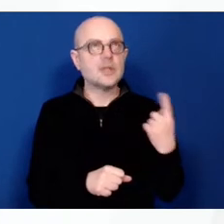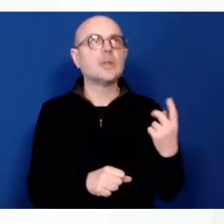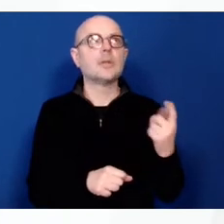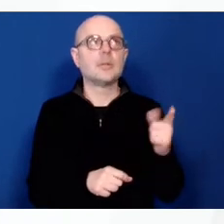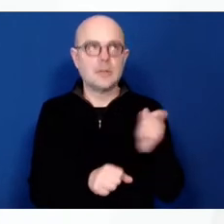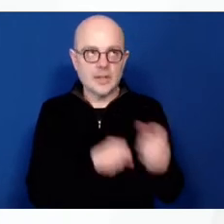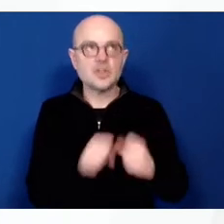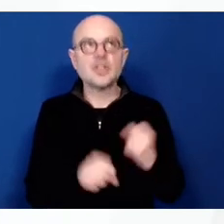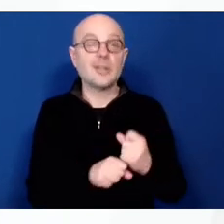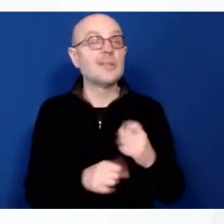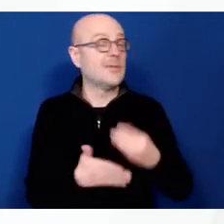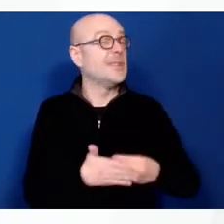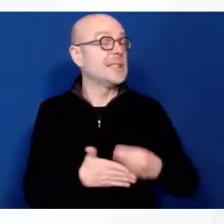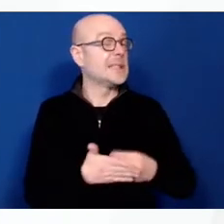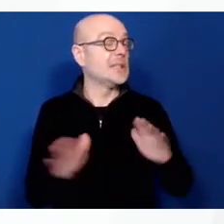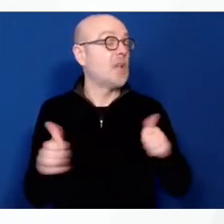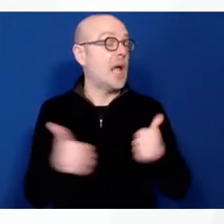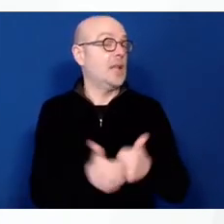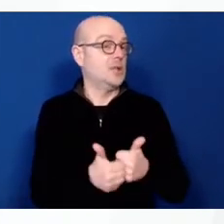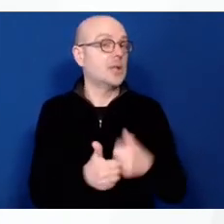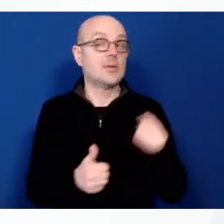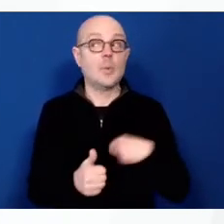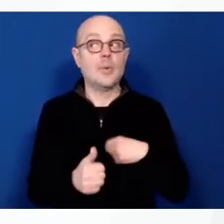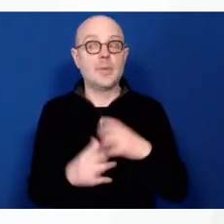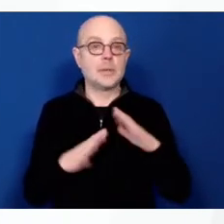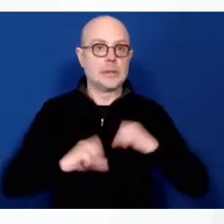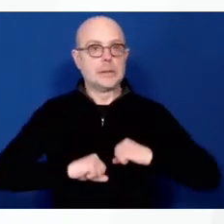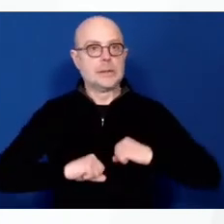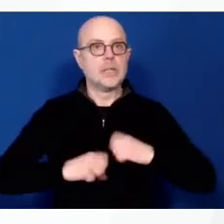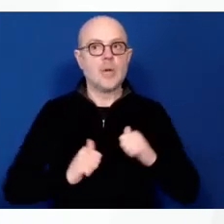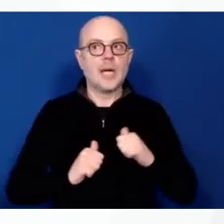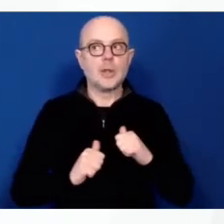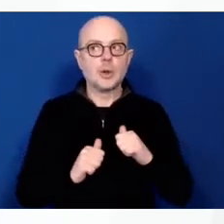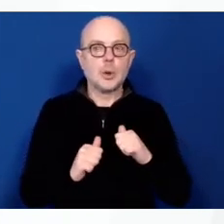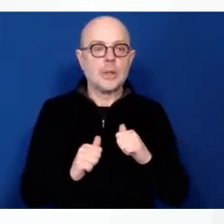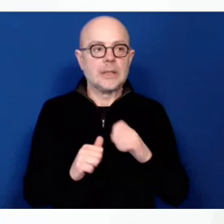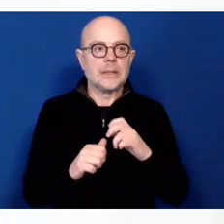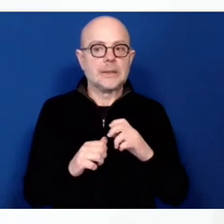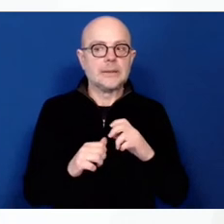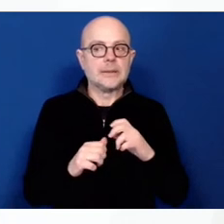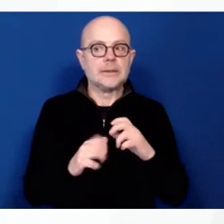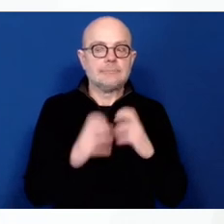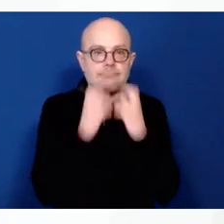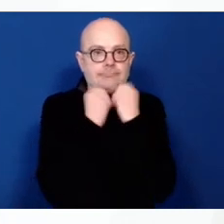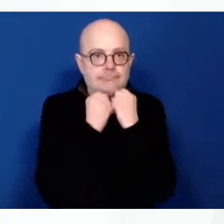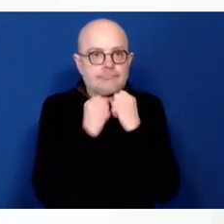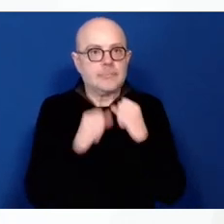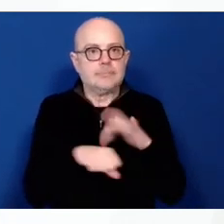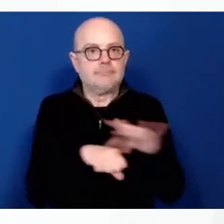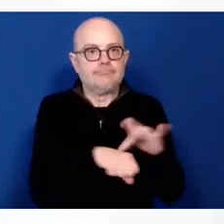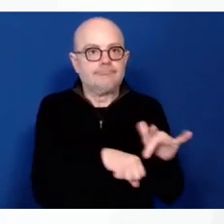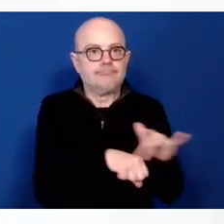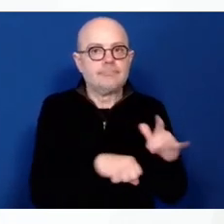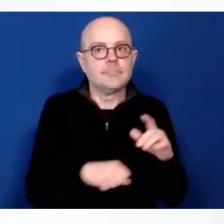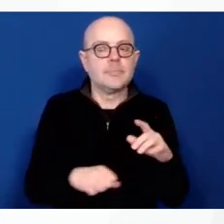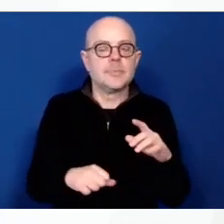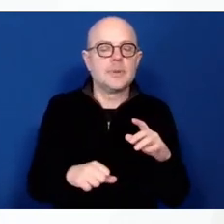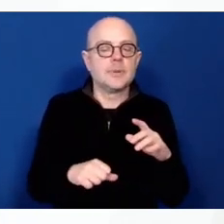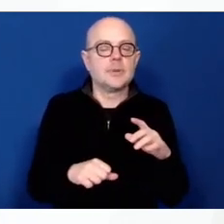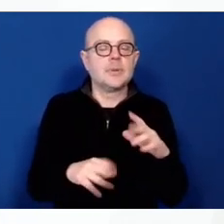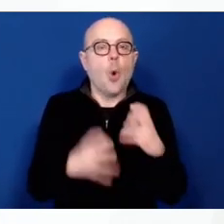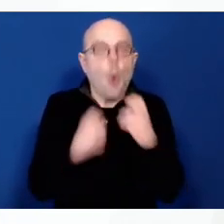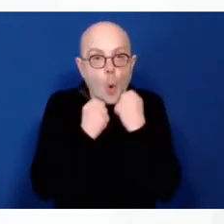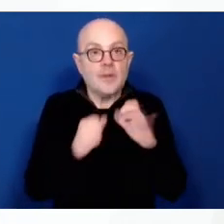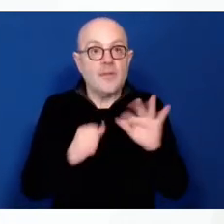more conservative in the number of positions we've been able to offer altogether. And this is precisely why we